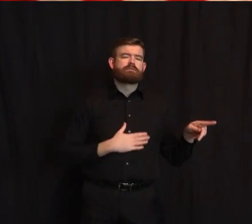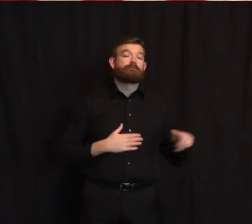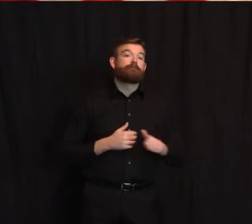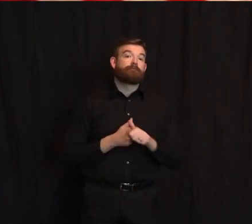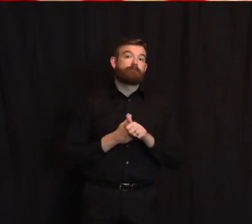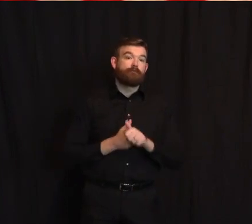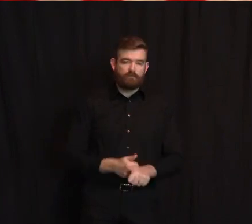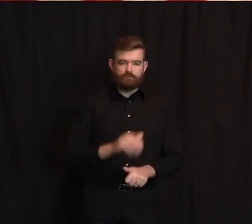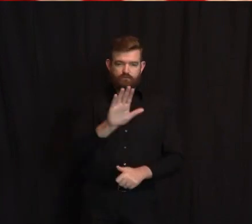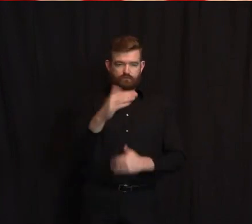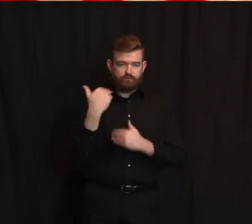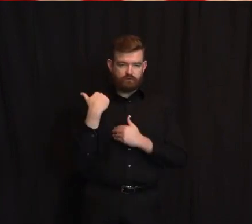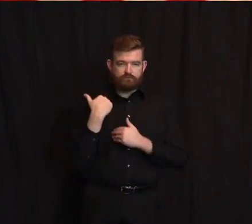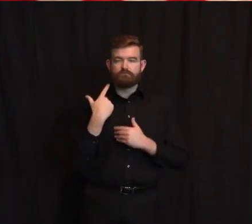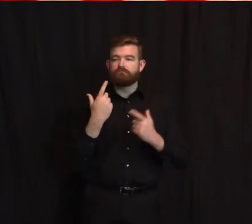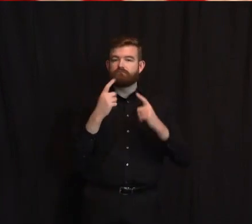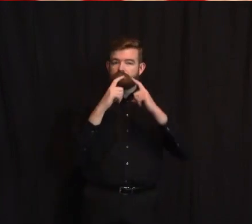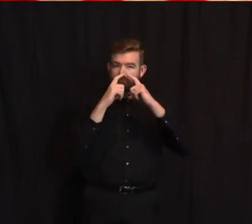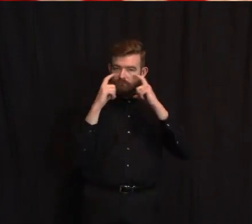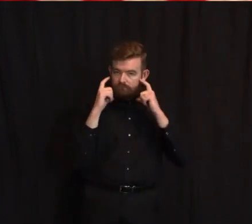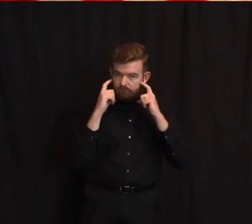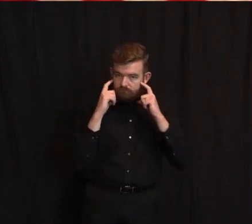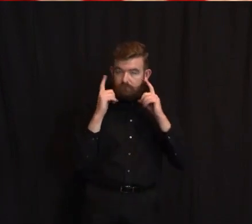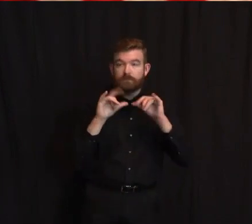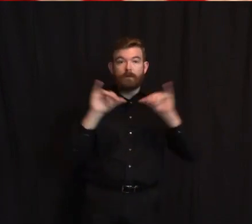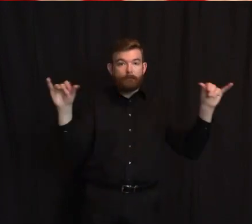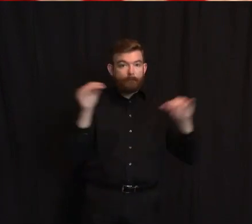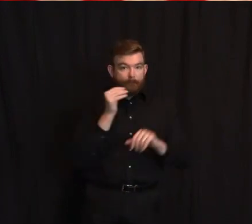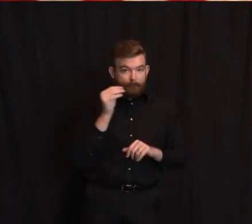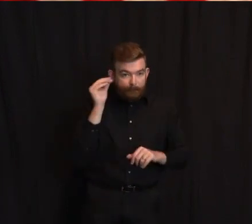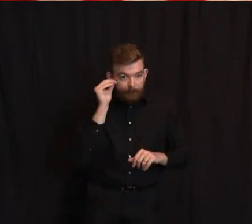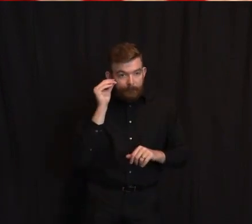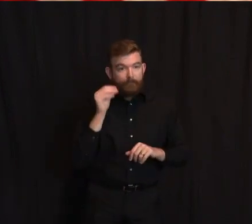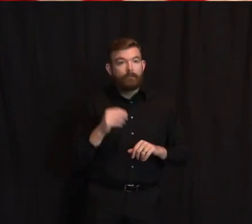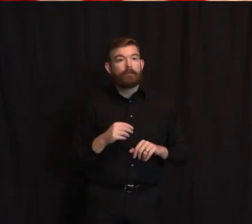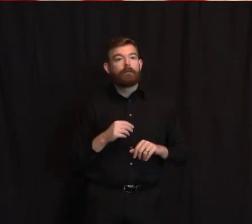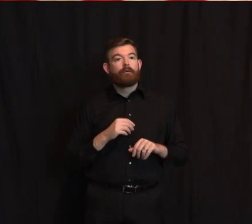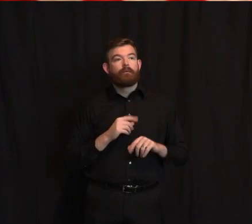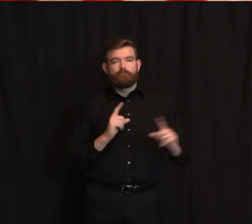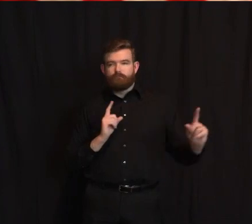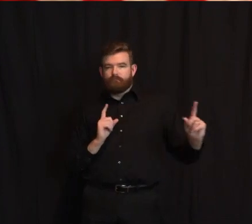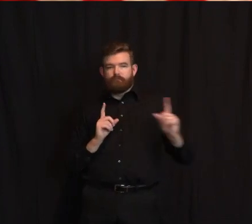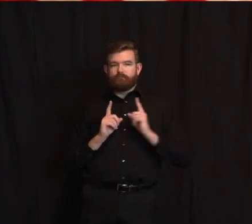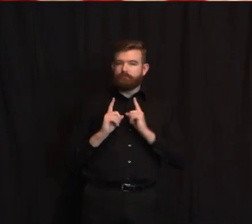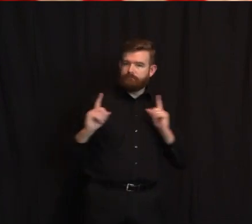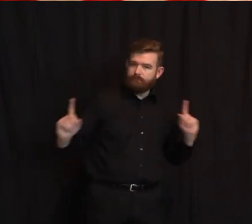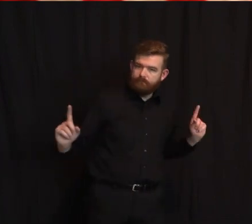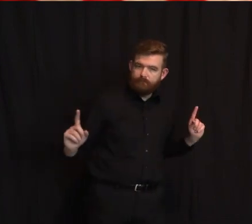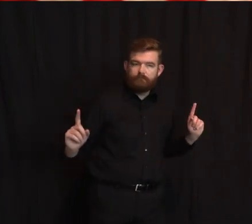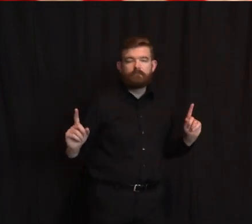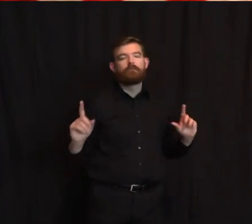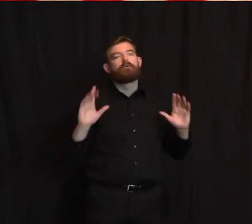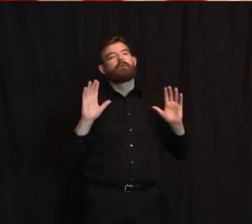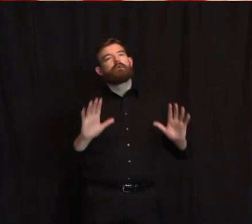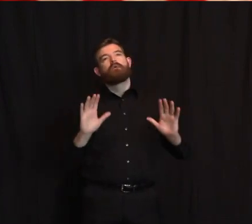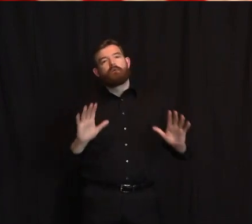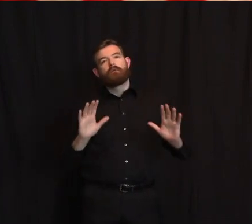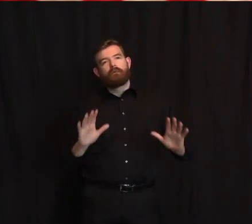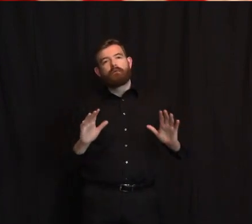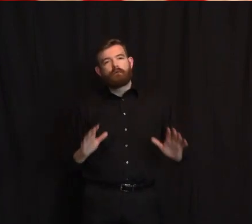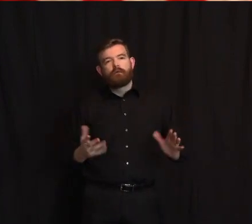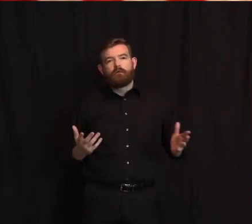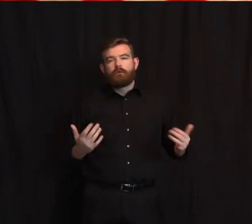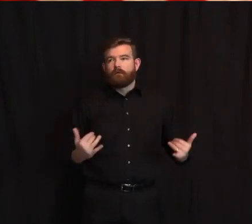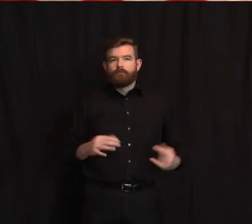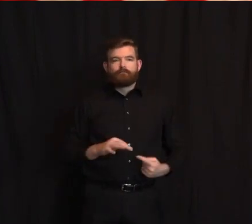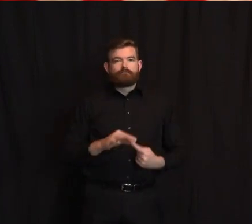Cover up, use a face covering, stay home, stay away from each other. I know this will be probably the most unique Easter in